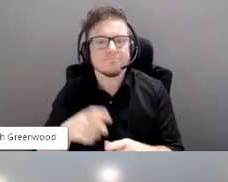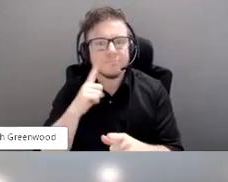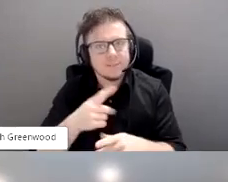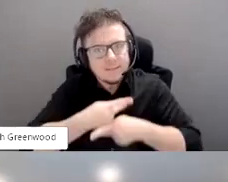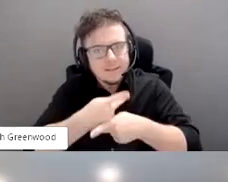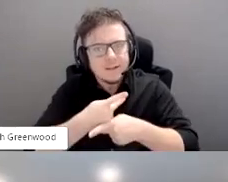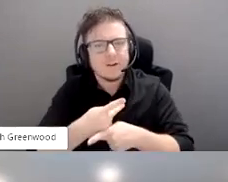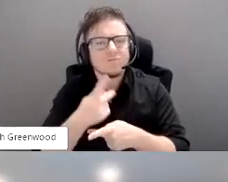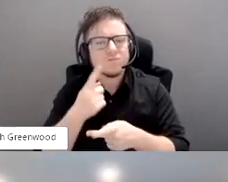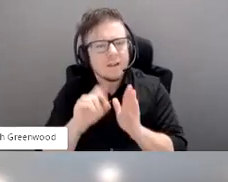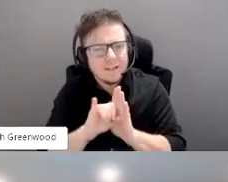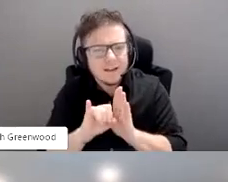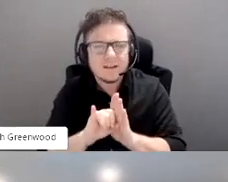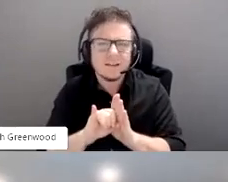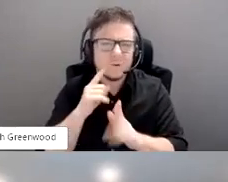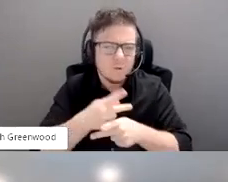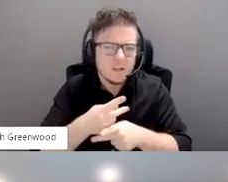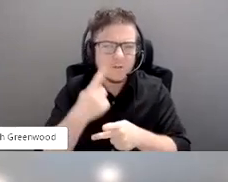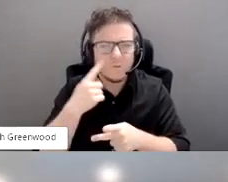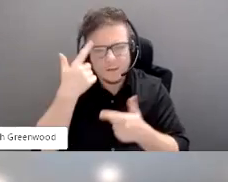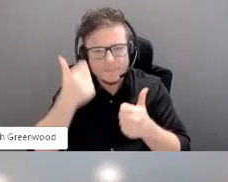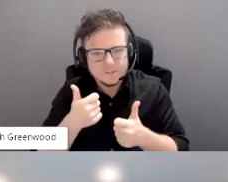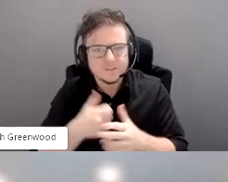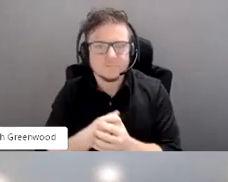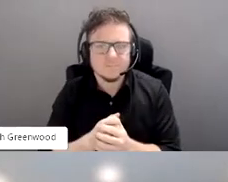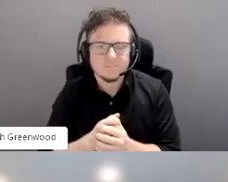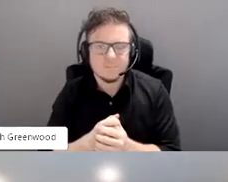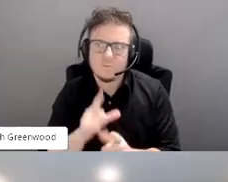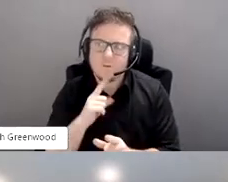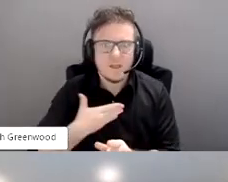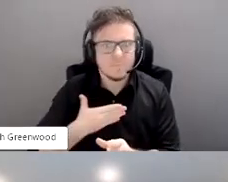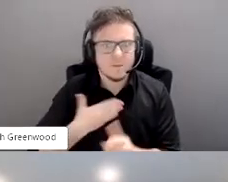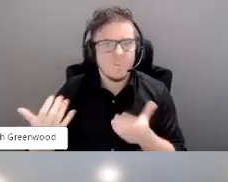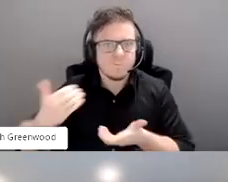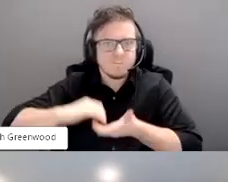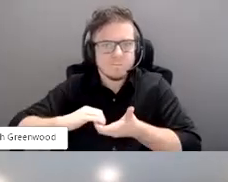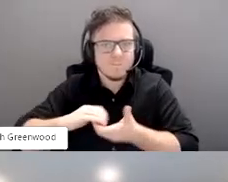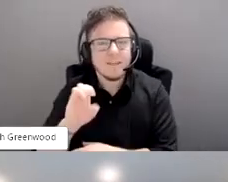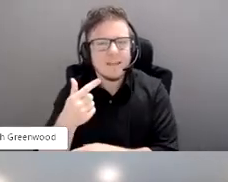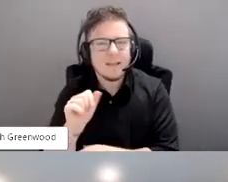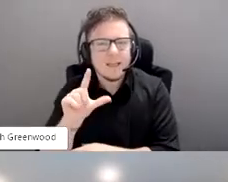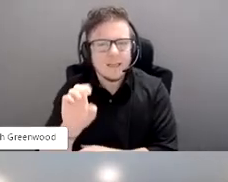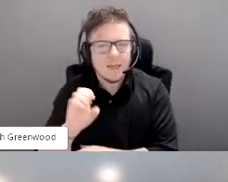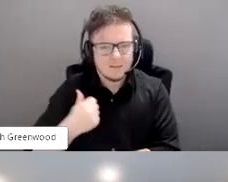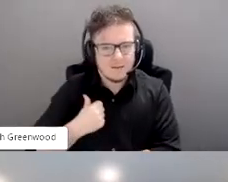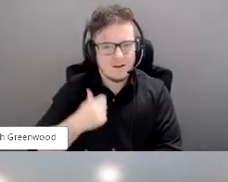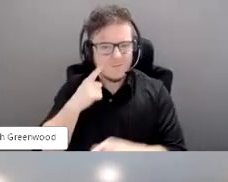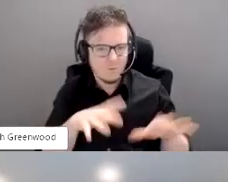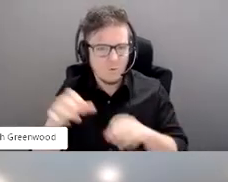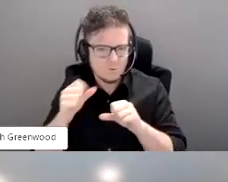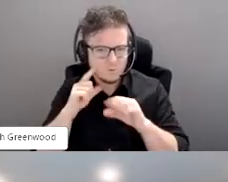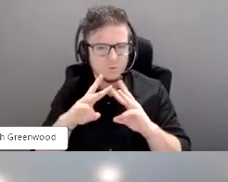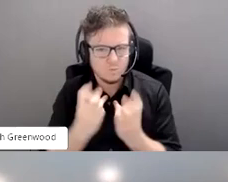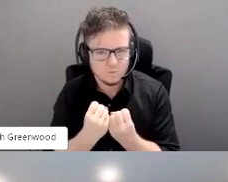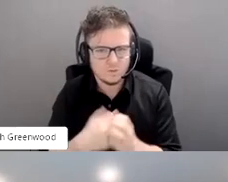Care for Dementia. I'm so pleased to collaborate with Egale Canada to host this webinar,